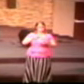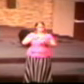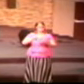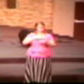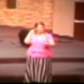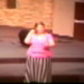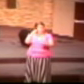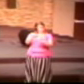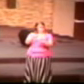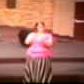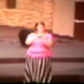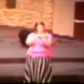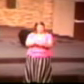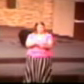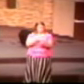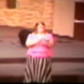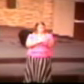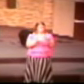Jesus.